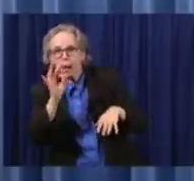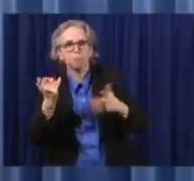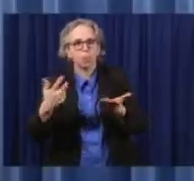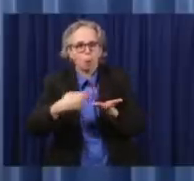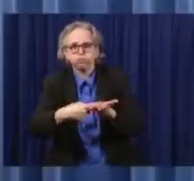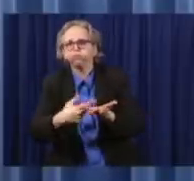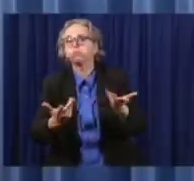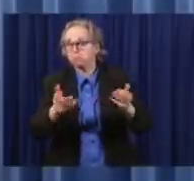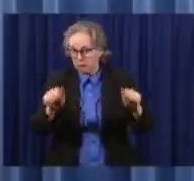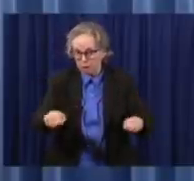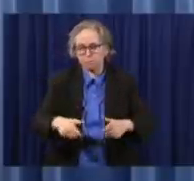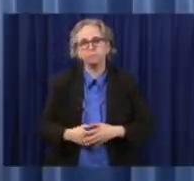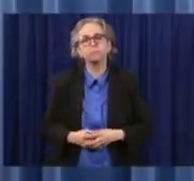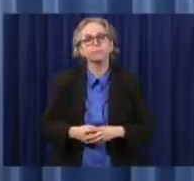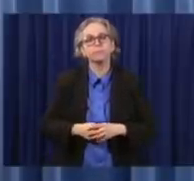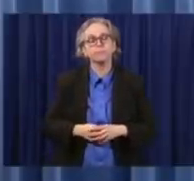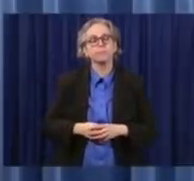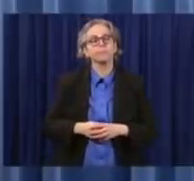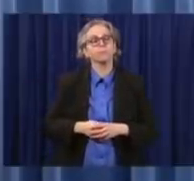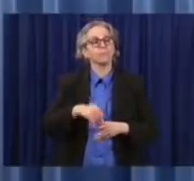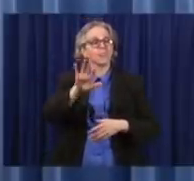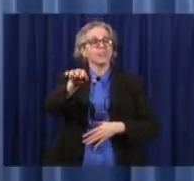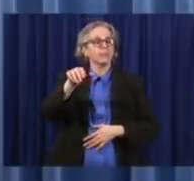to, again, the same principle, taking